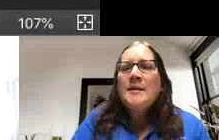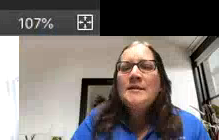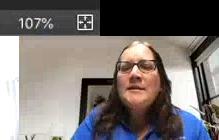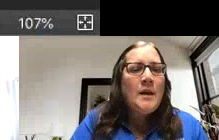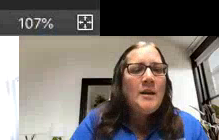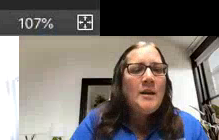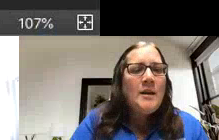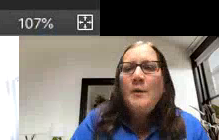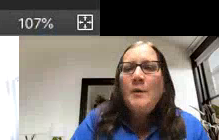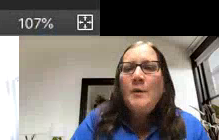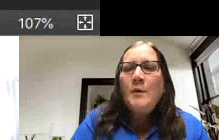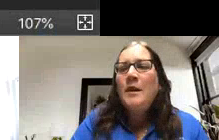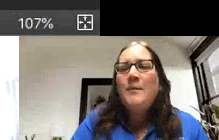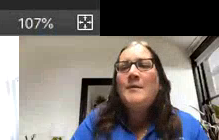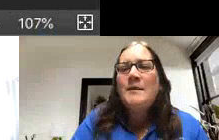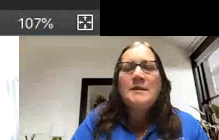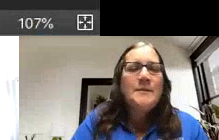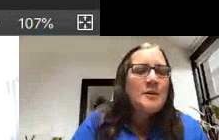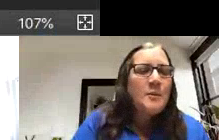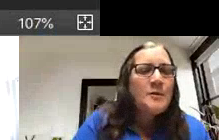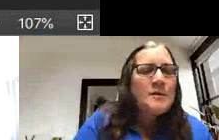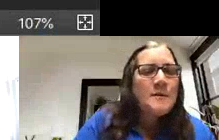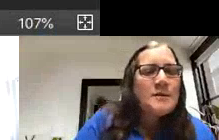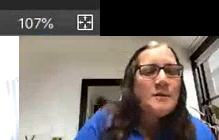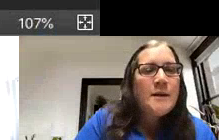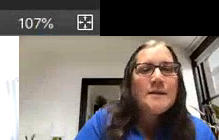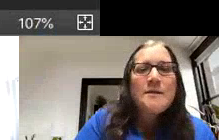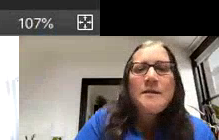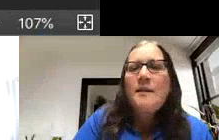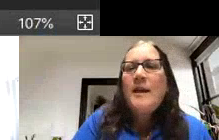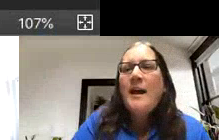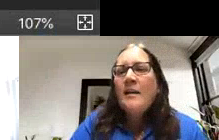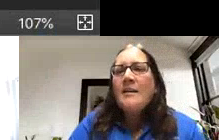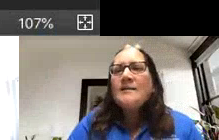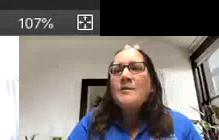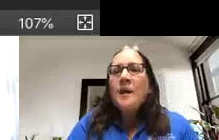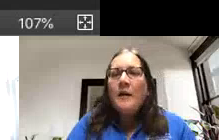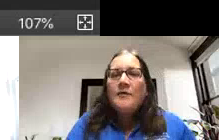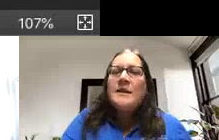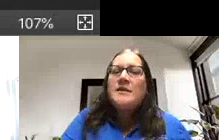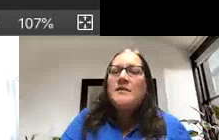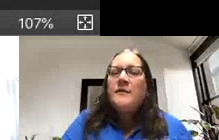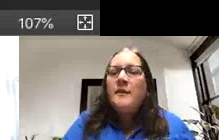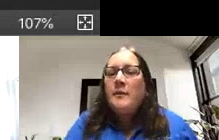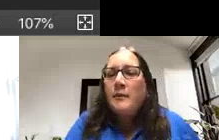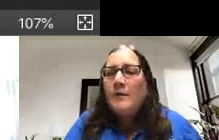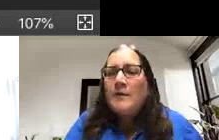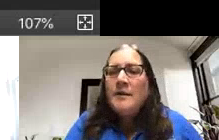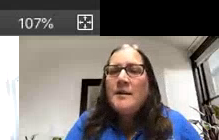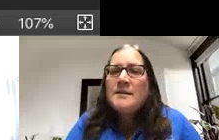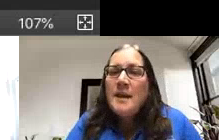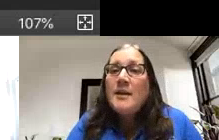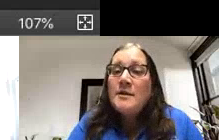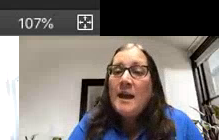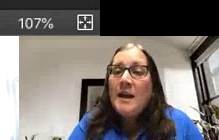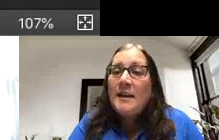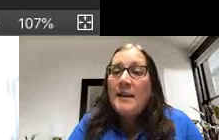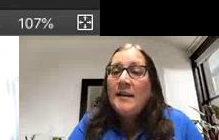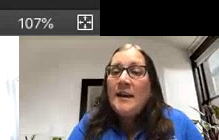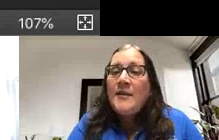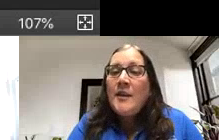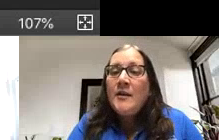Right. So when you, and then you have participants, show participants. So if you guys click on that, so conversation view is like